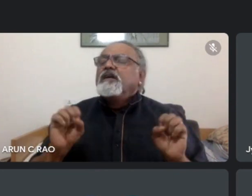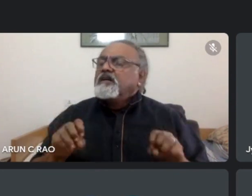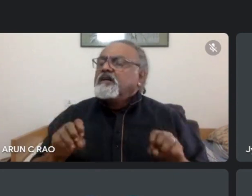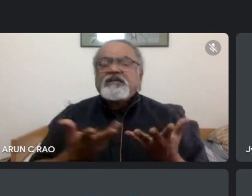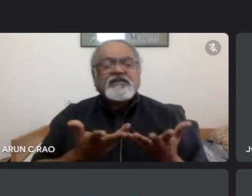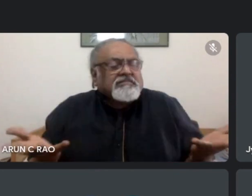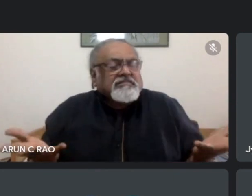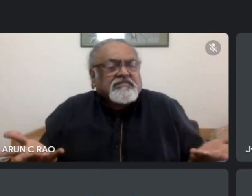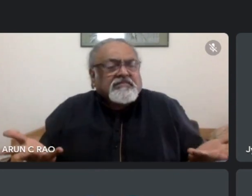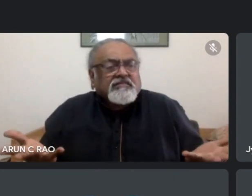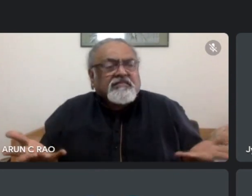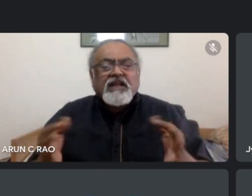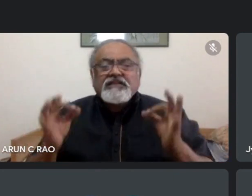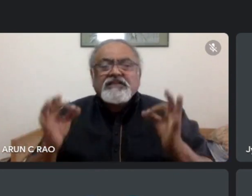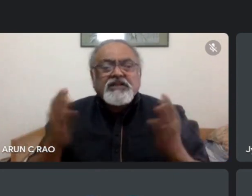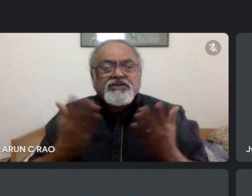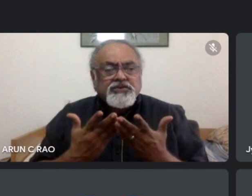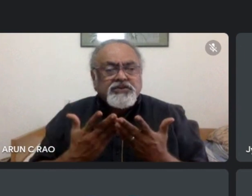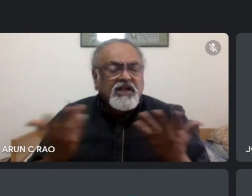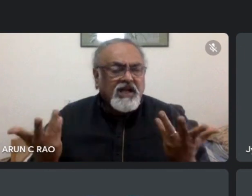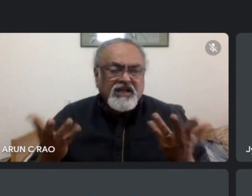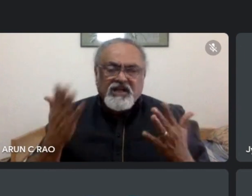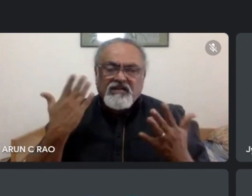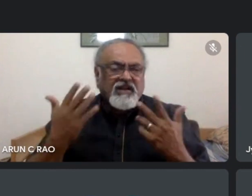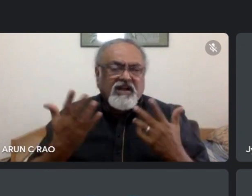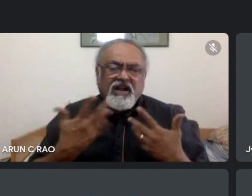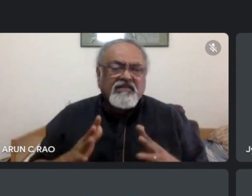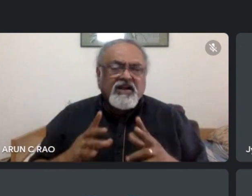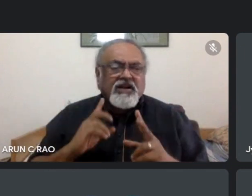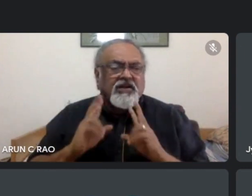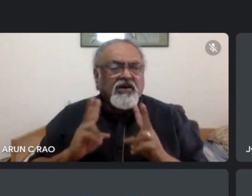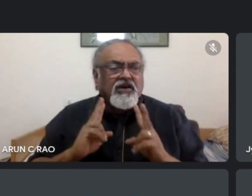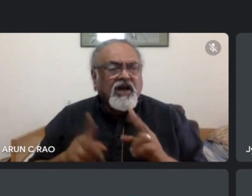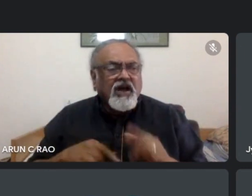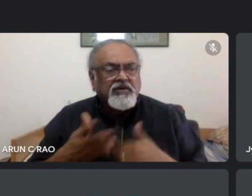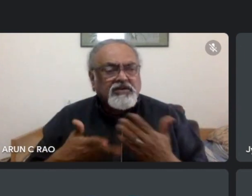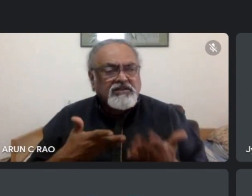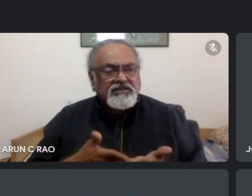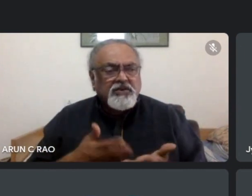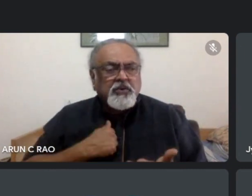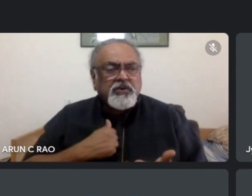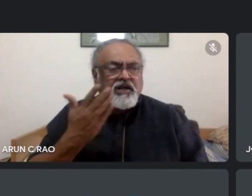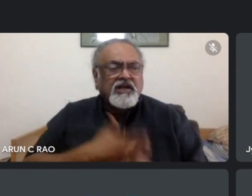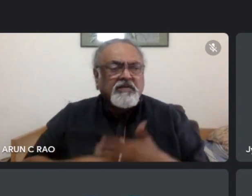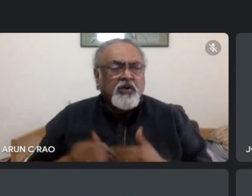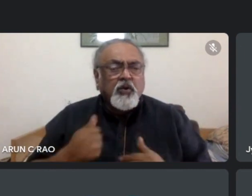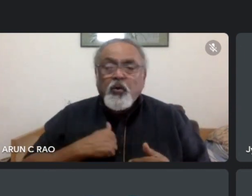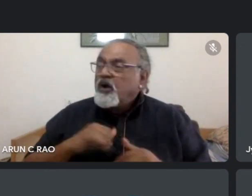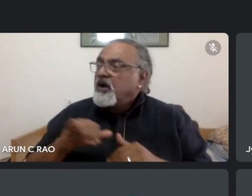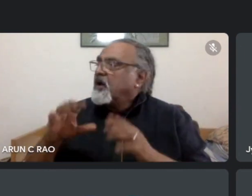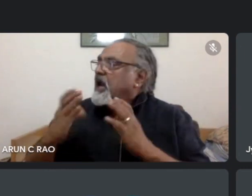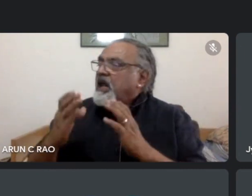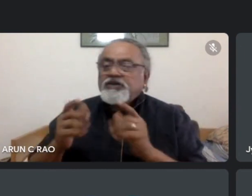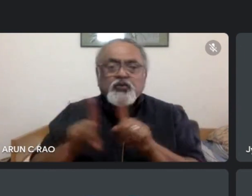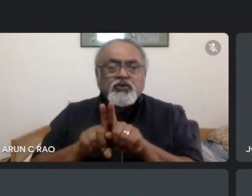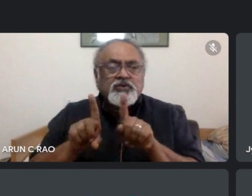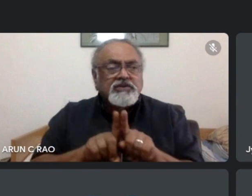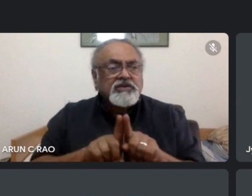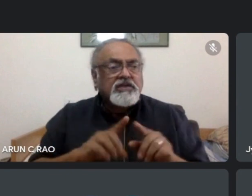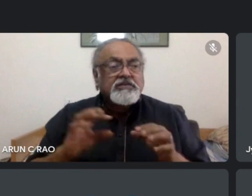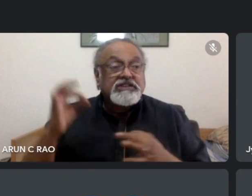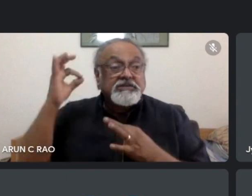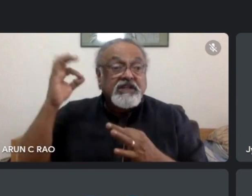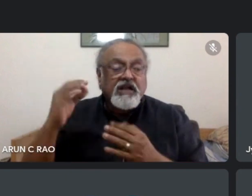that I didn't really talk about, and that's why and I feel like this one had all of my classmates also been in quote unquote